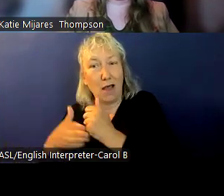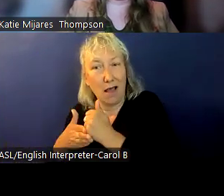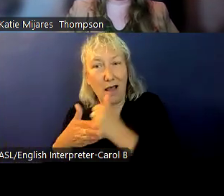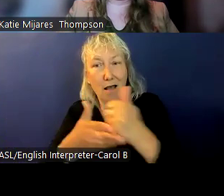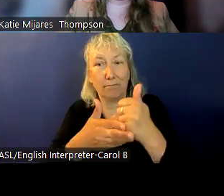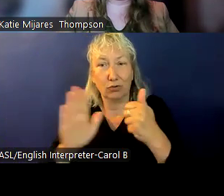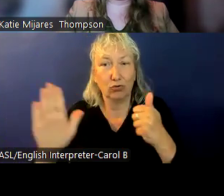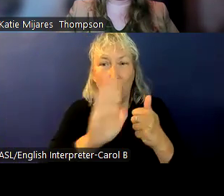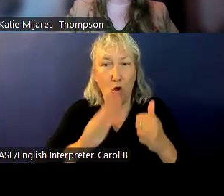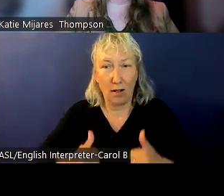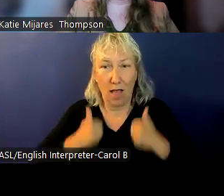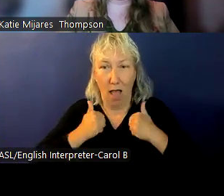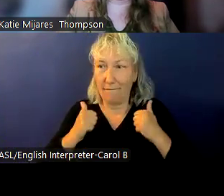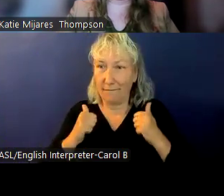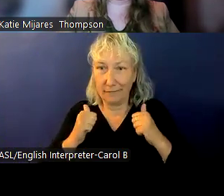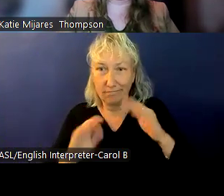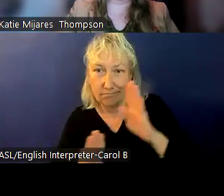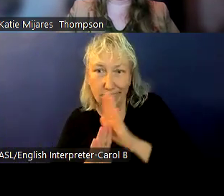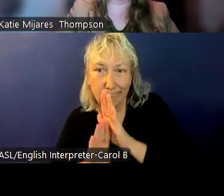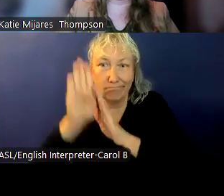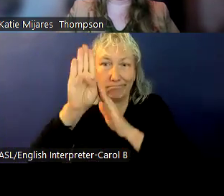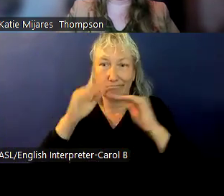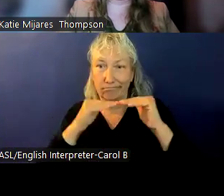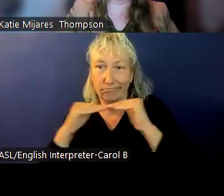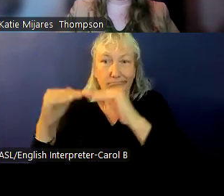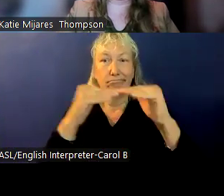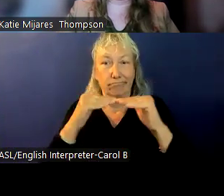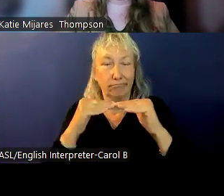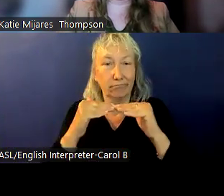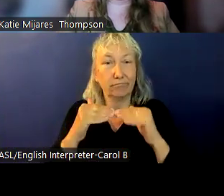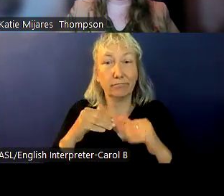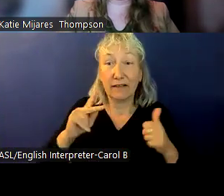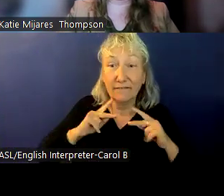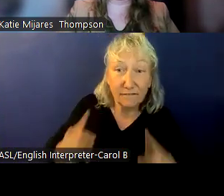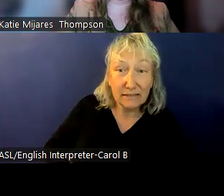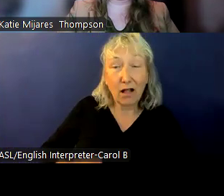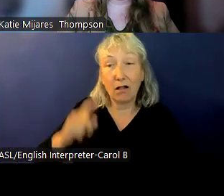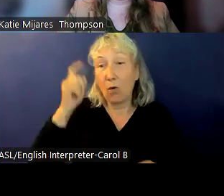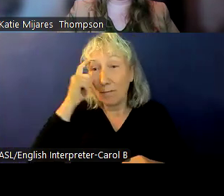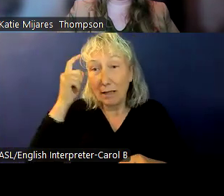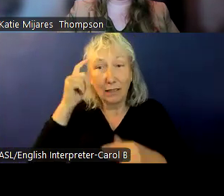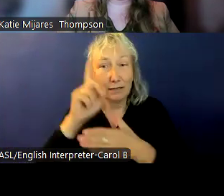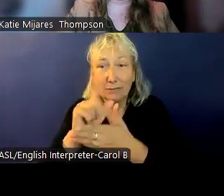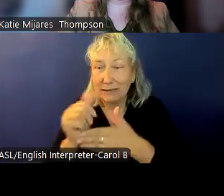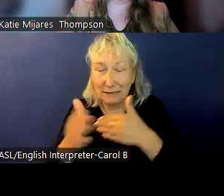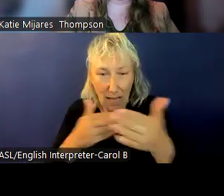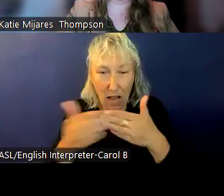whether that's a mental disability or a physical disability, has the opportunity to open up an ABLE account, put money